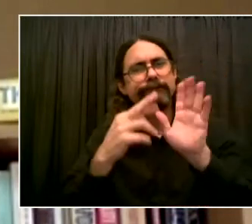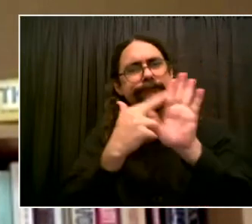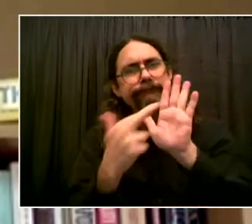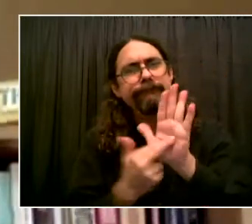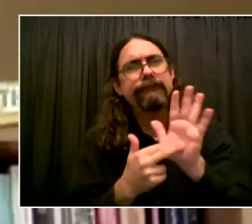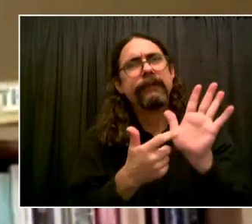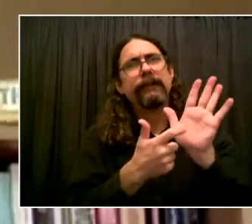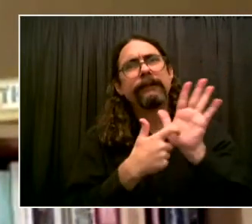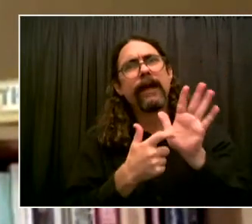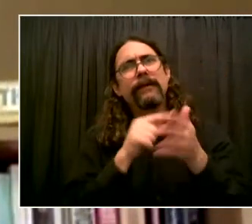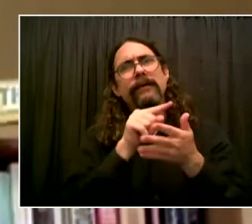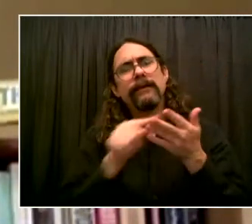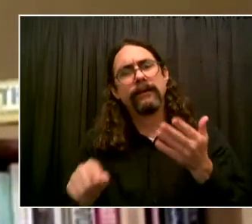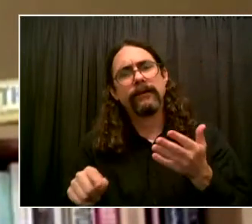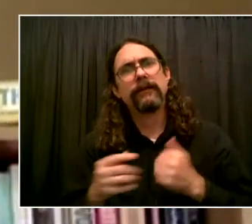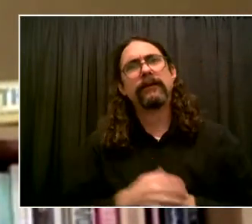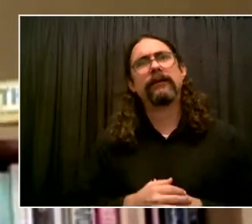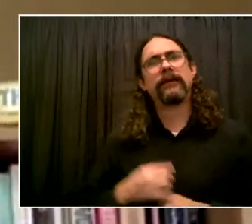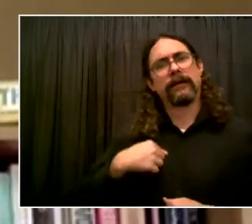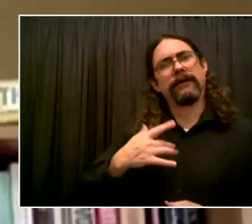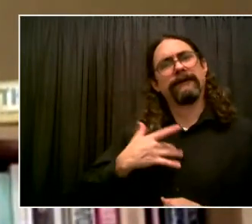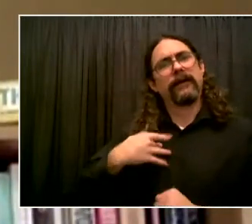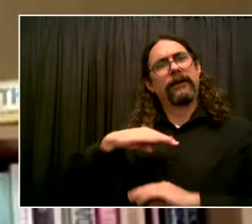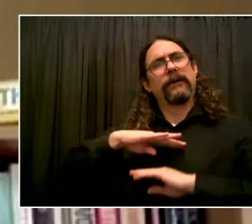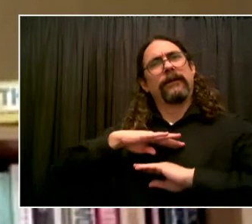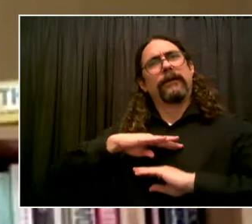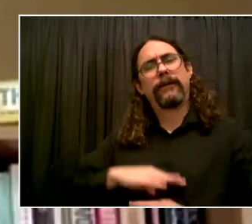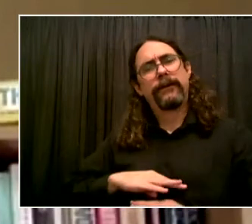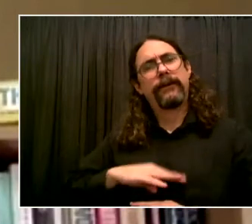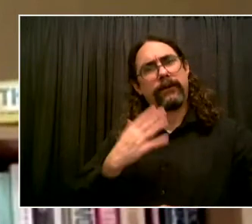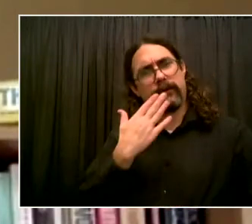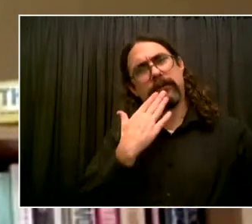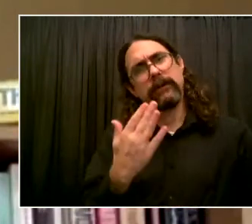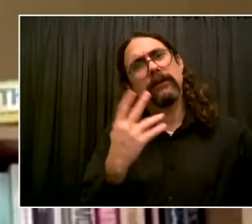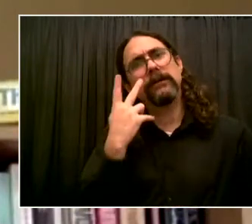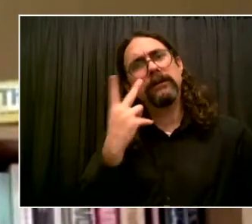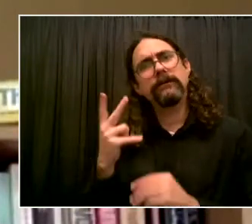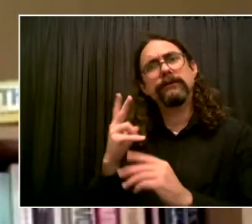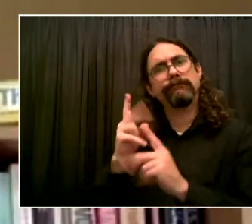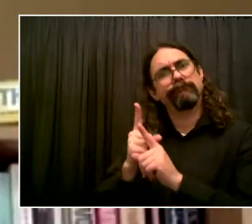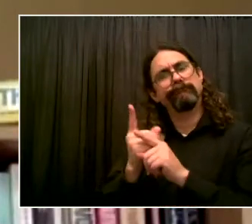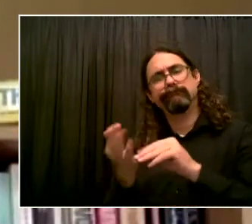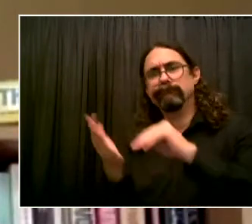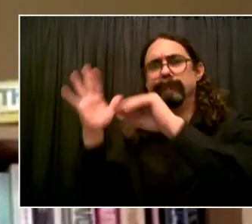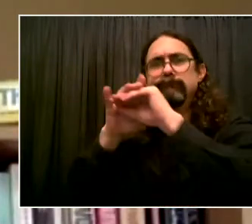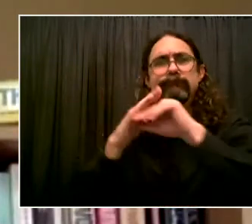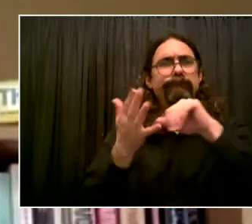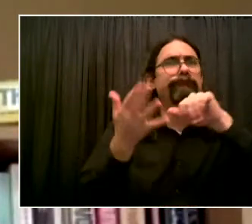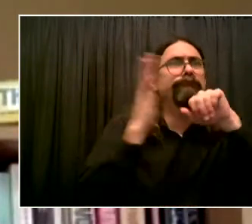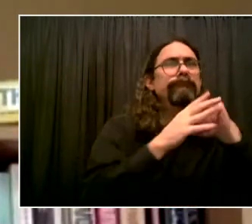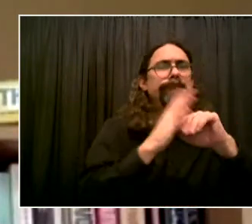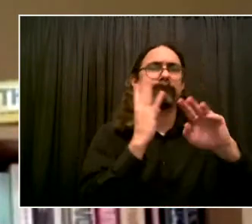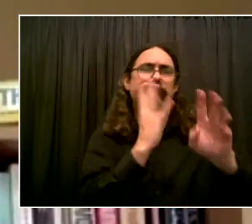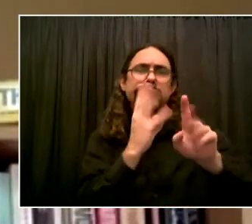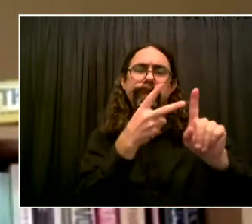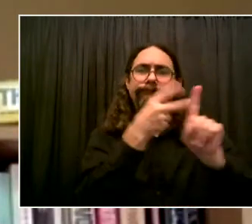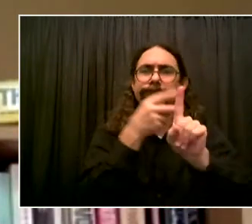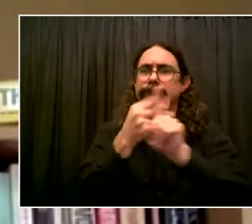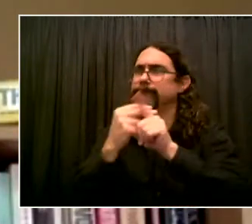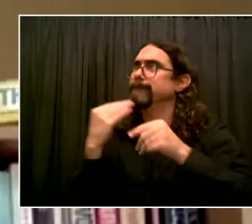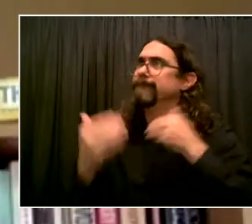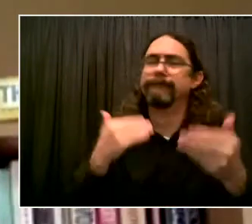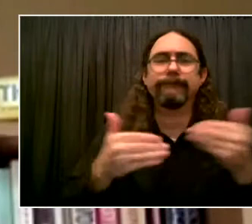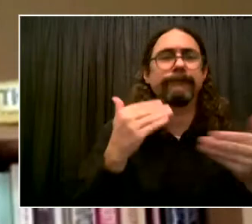workers will follow them in solidarity. I want to say, in that spirit of building our economy back, let's just